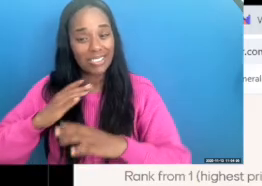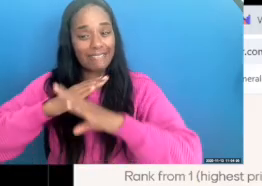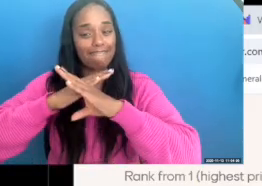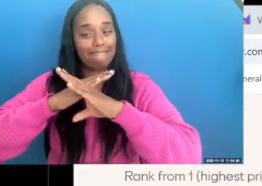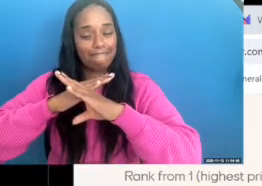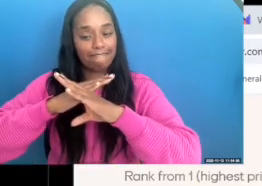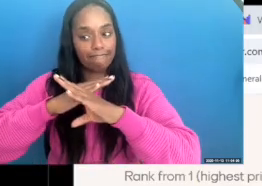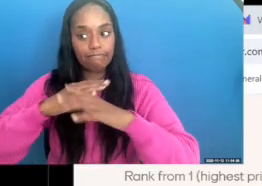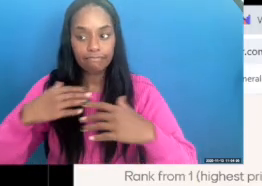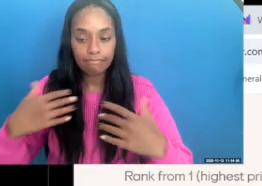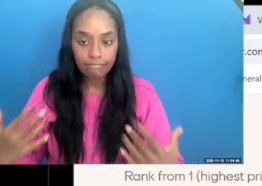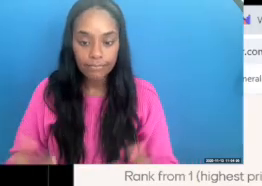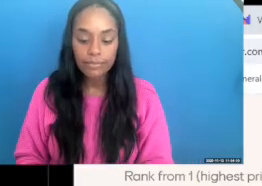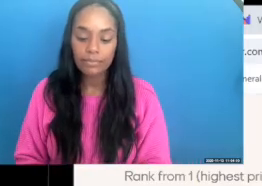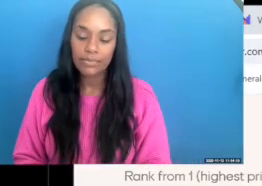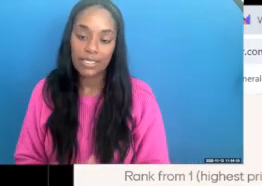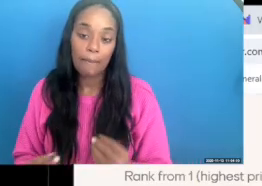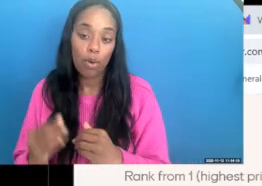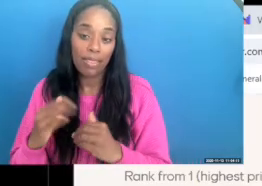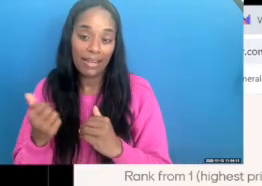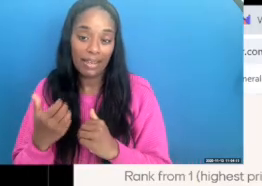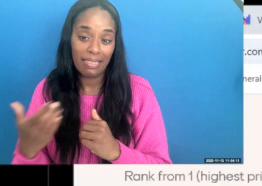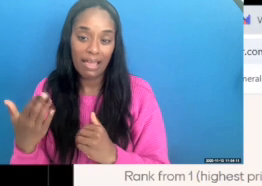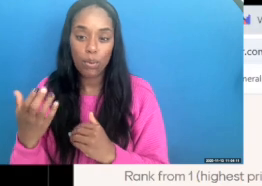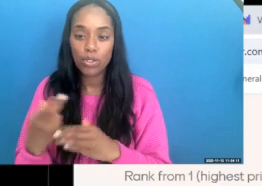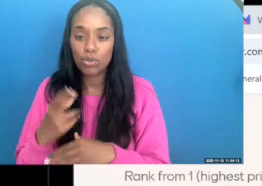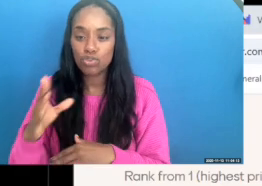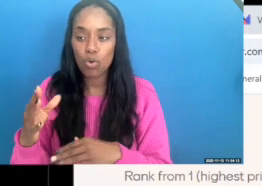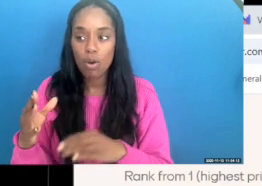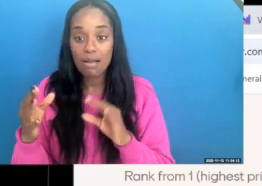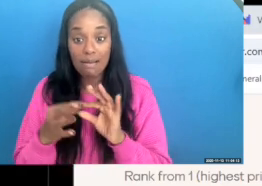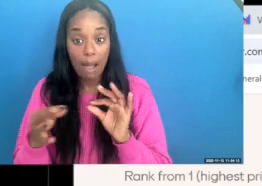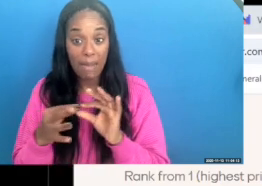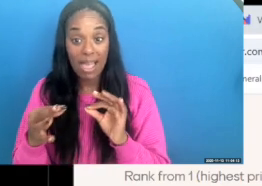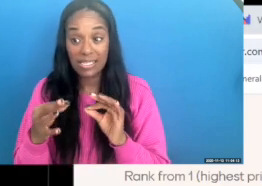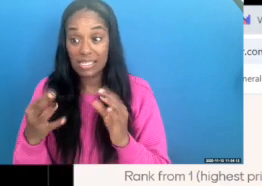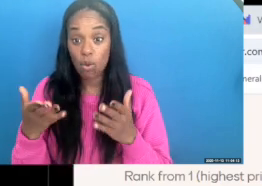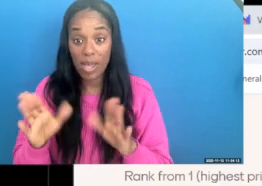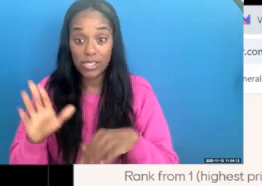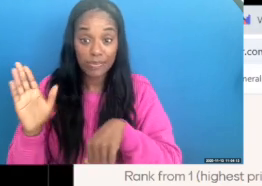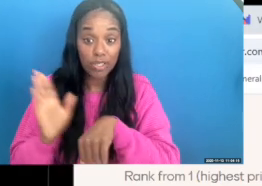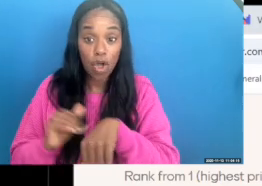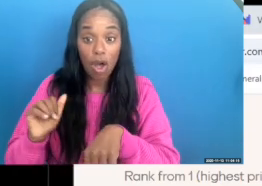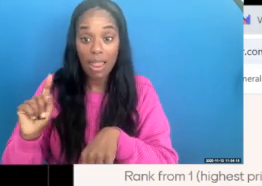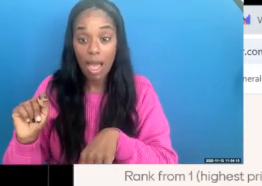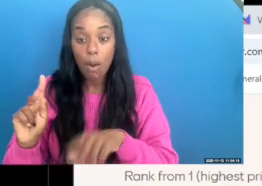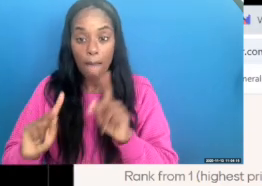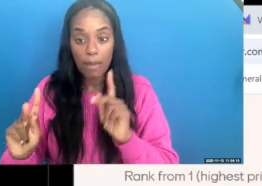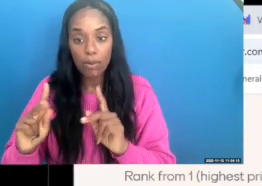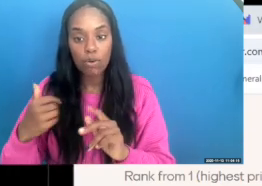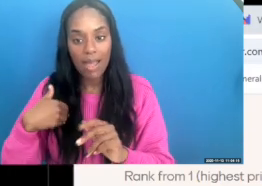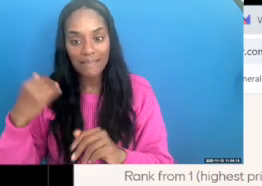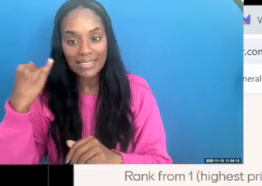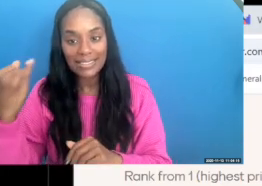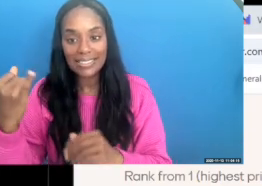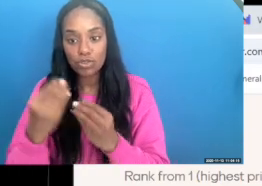forth, that the insurance is an impediment. And so I really, more than anything, want to use your comment as kind of a